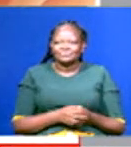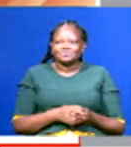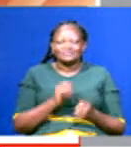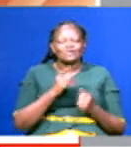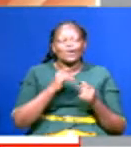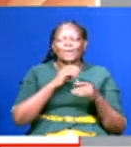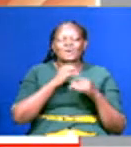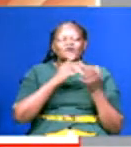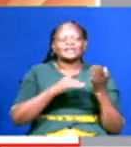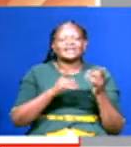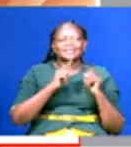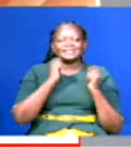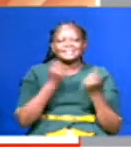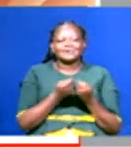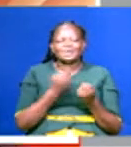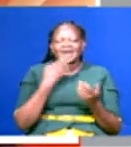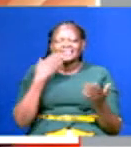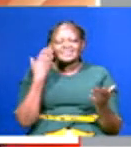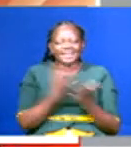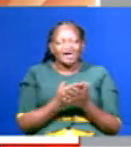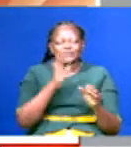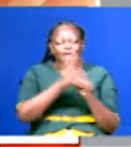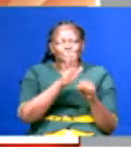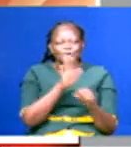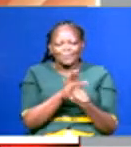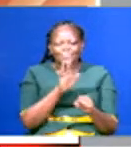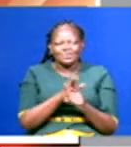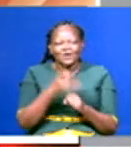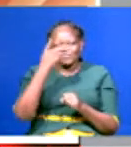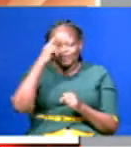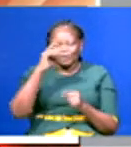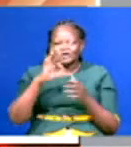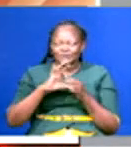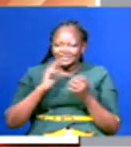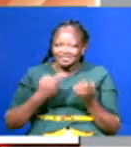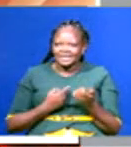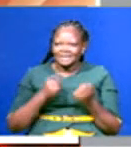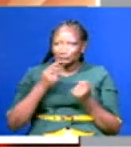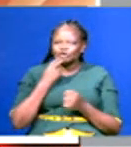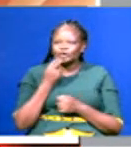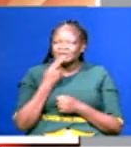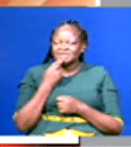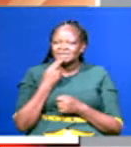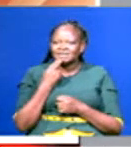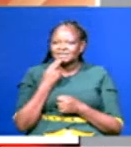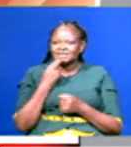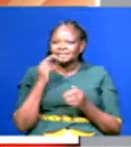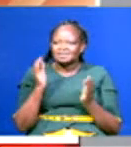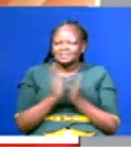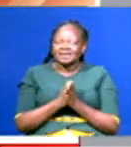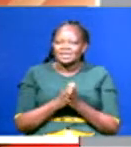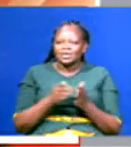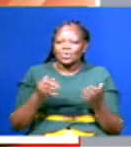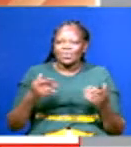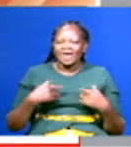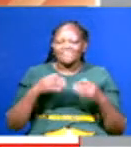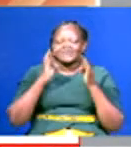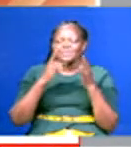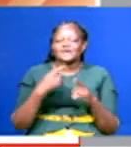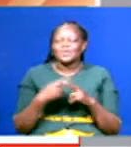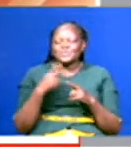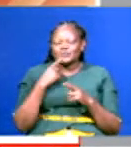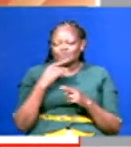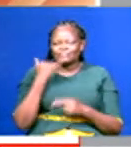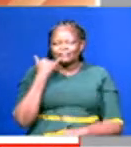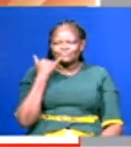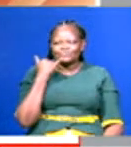team, I want to thank you so much for joining us this Tuesday. And we have our sign language interpreter,